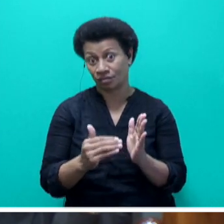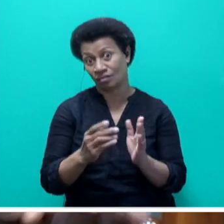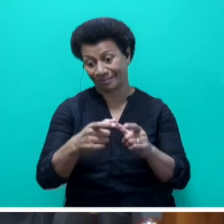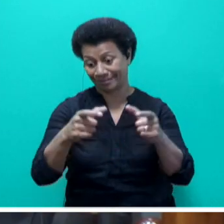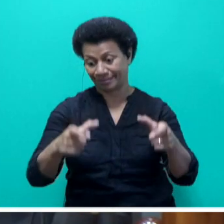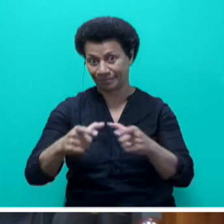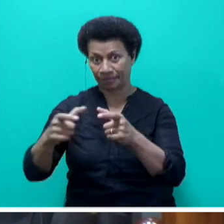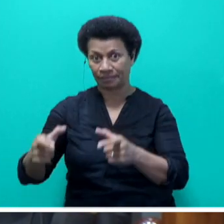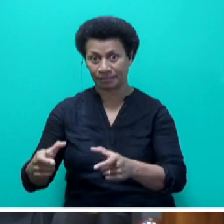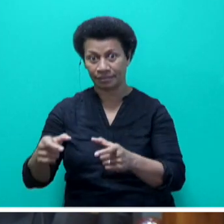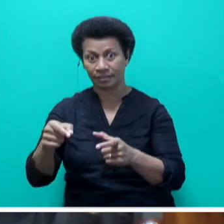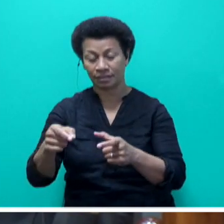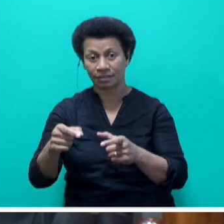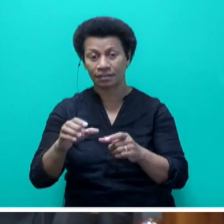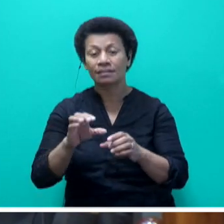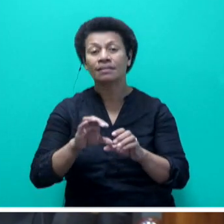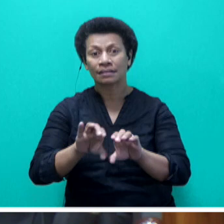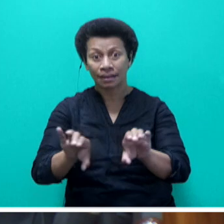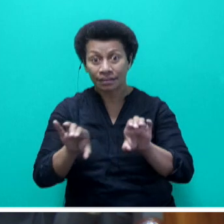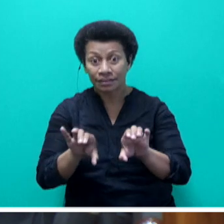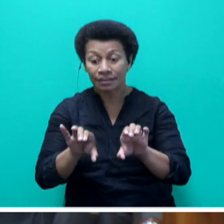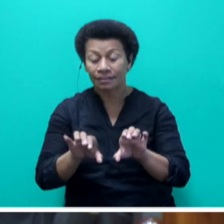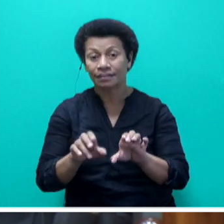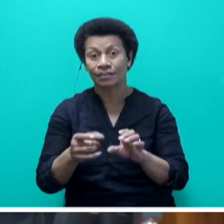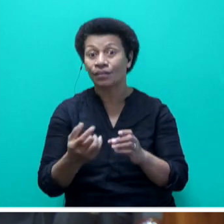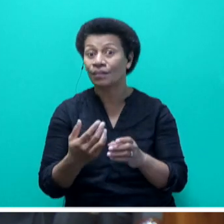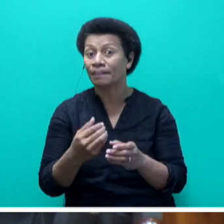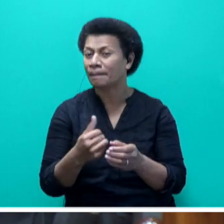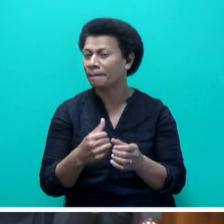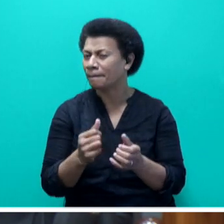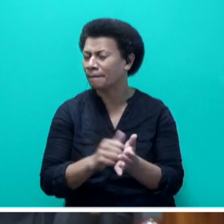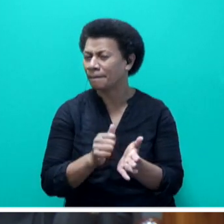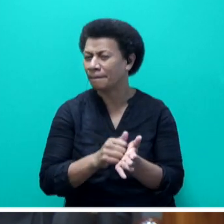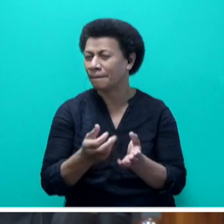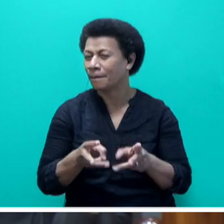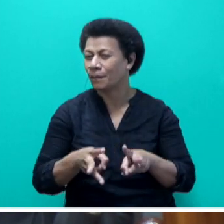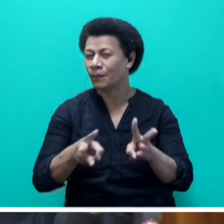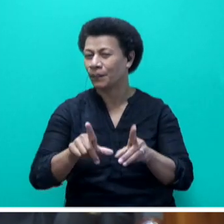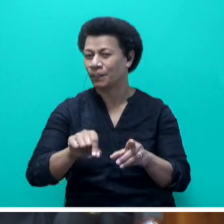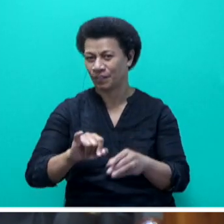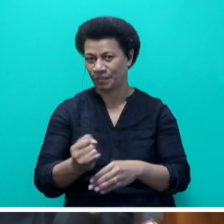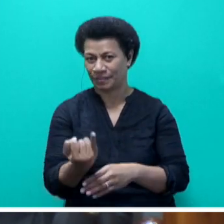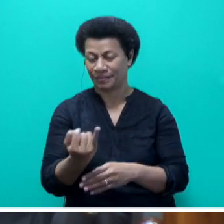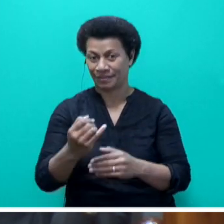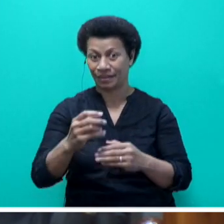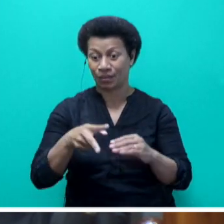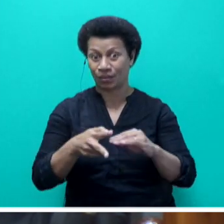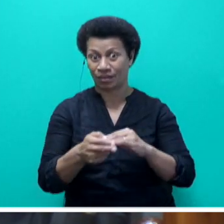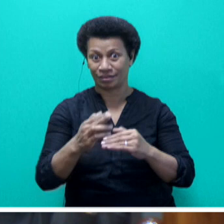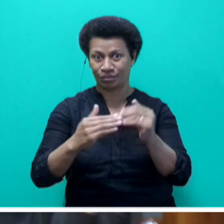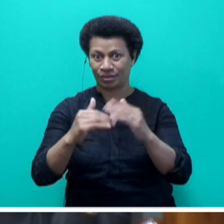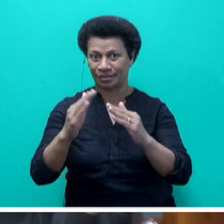detailed scheme amendment process, with a very archaic way of doing it with the Ministry before they could lodge their building application and commencement